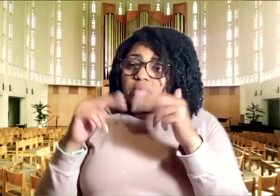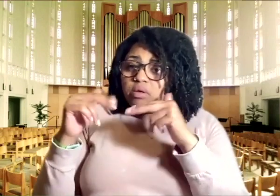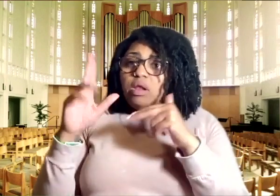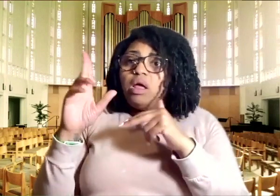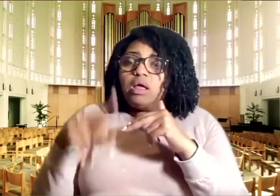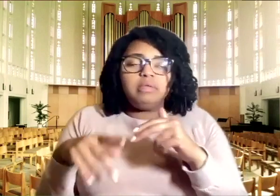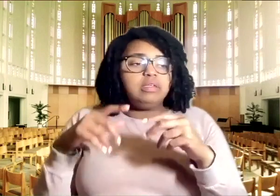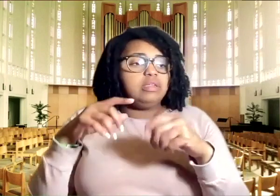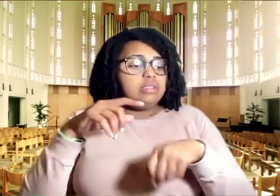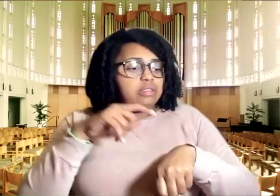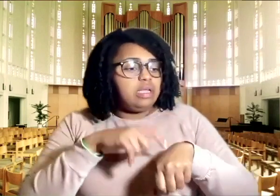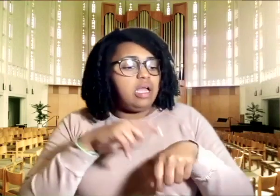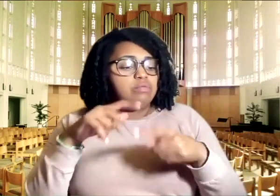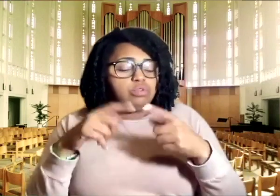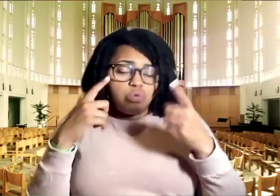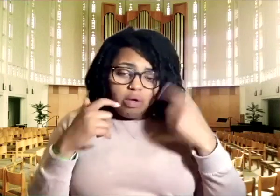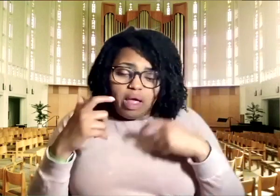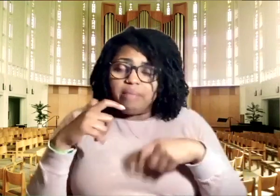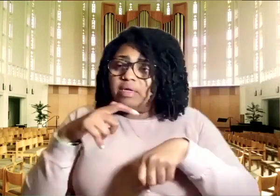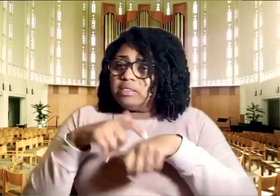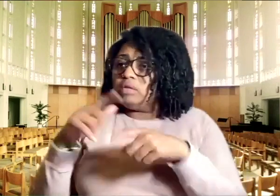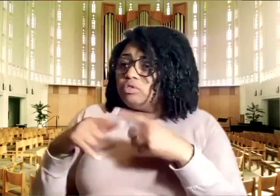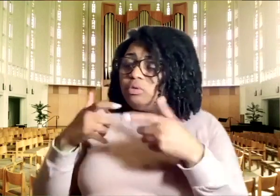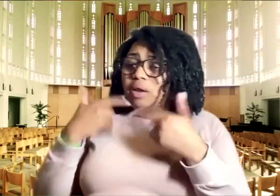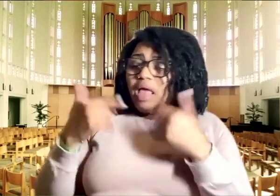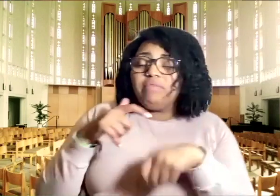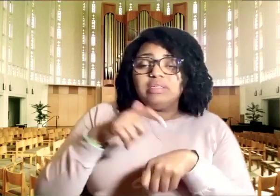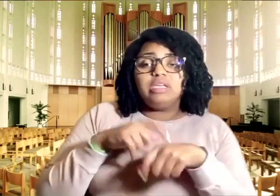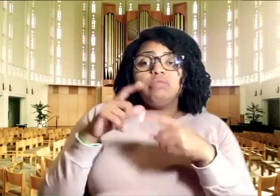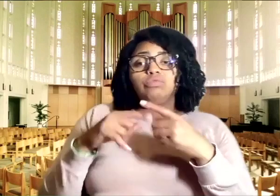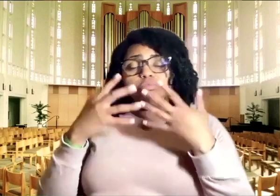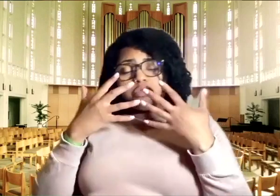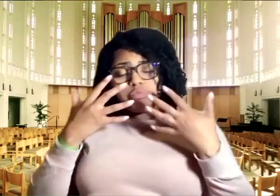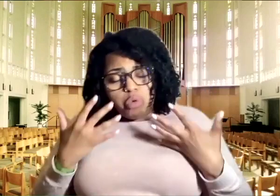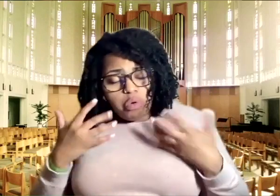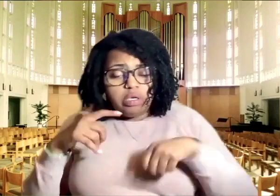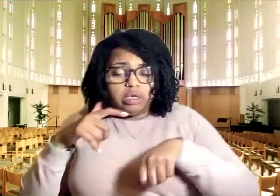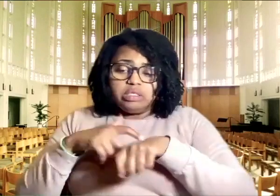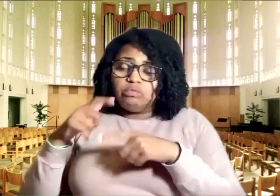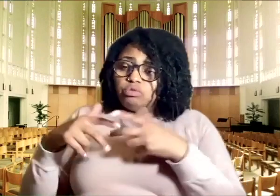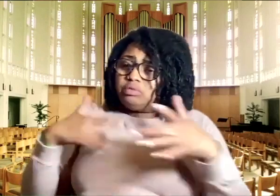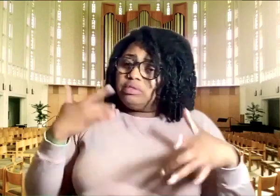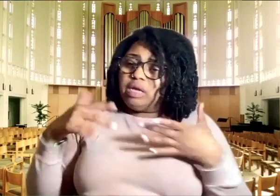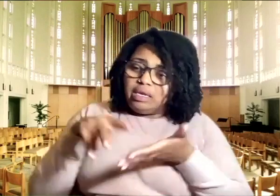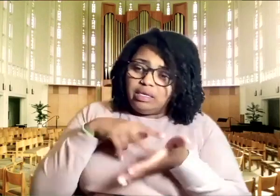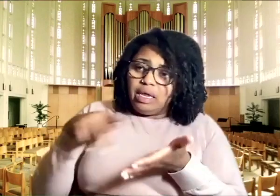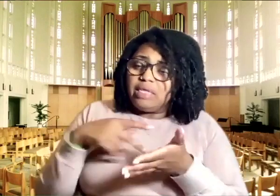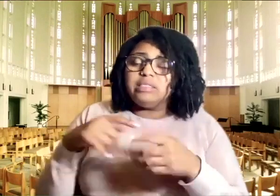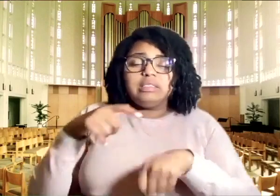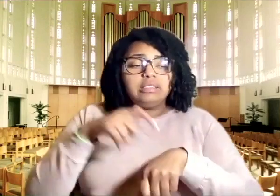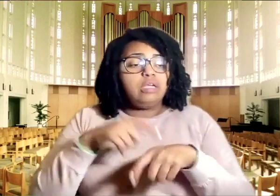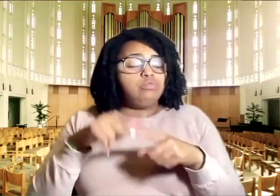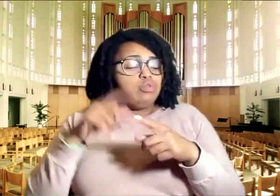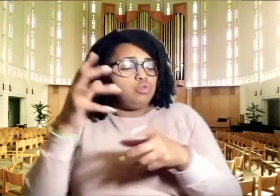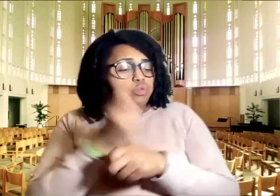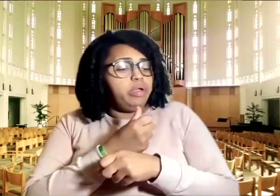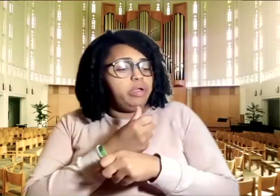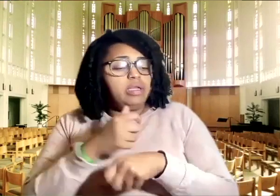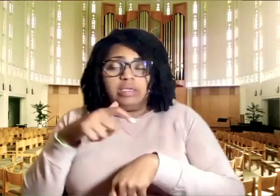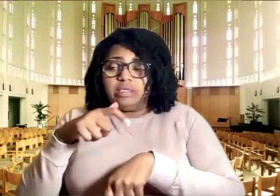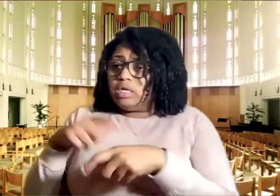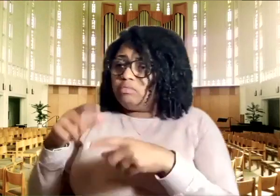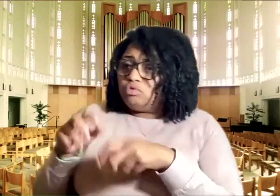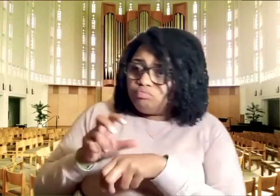time to mourn and a time to dance. It's a time to rend and break apart and a time to sew it back together,